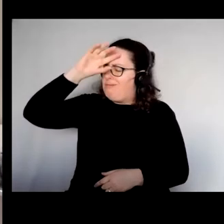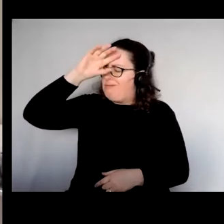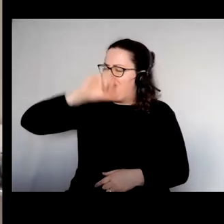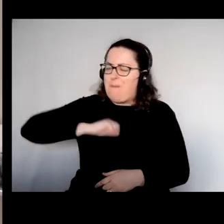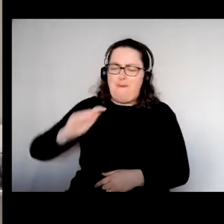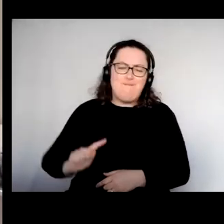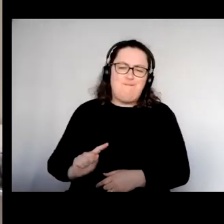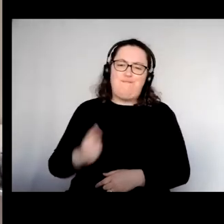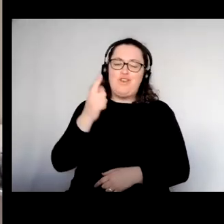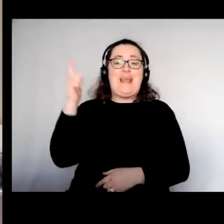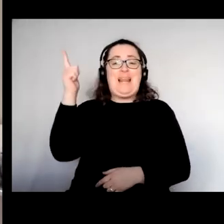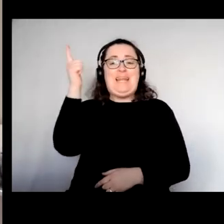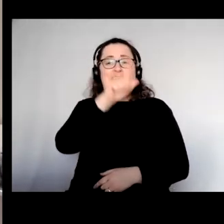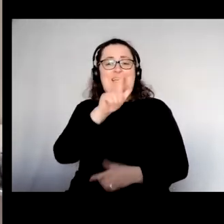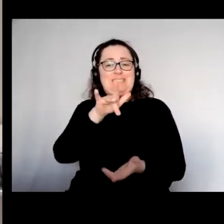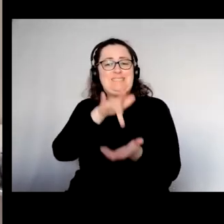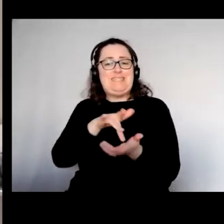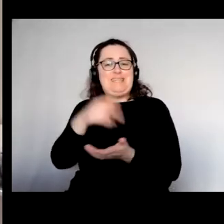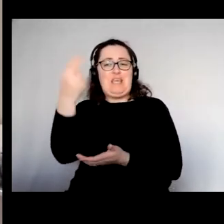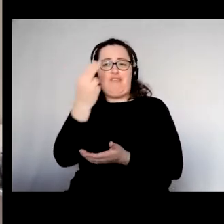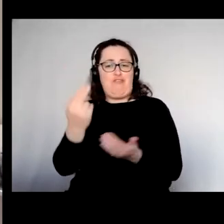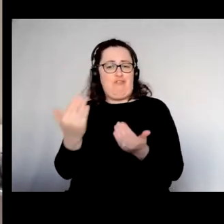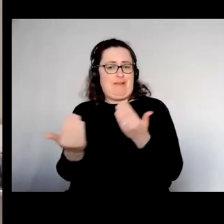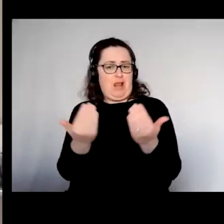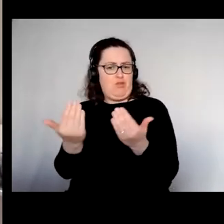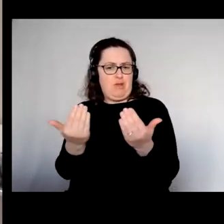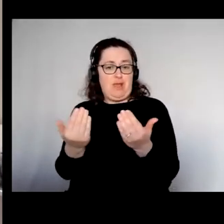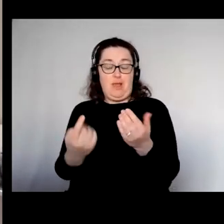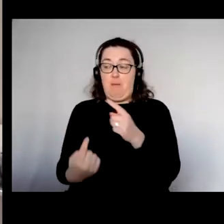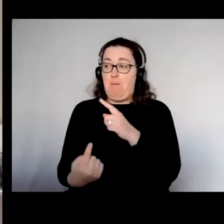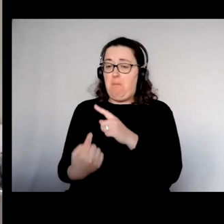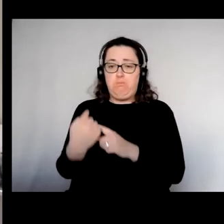first project in Leeds City Art Gallery, which was kind of,